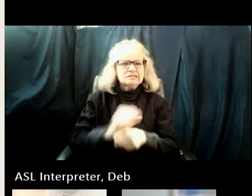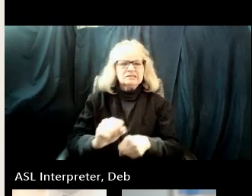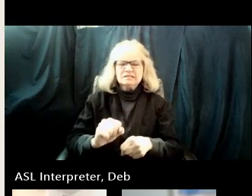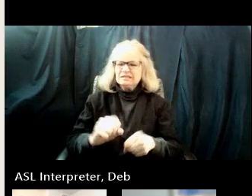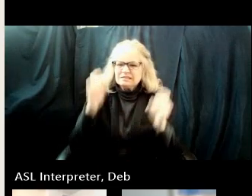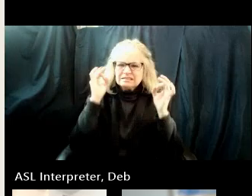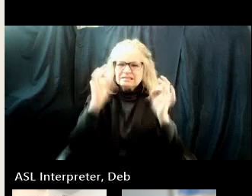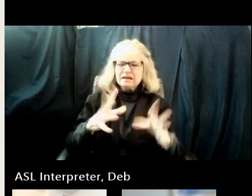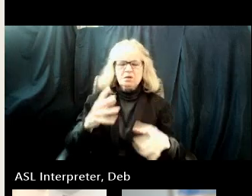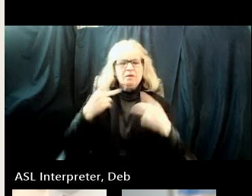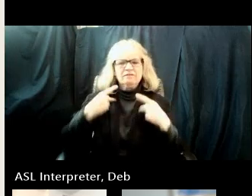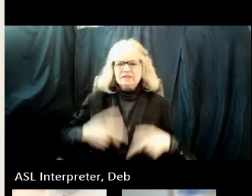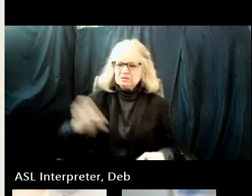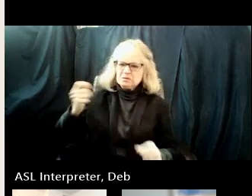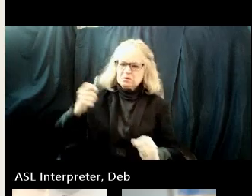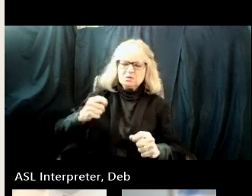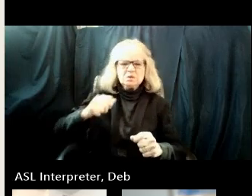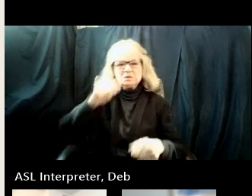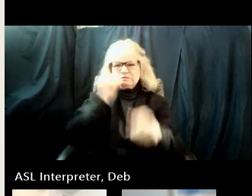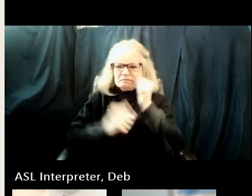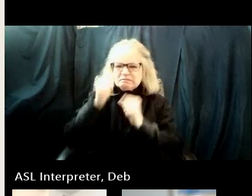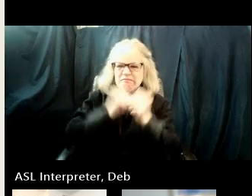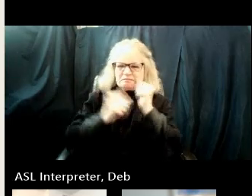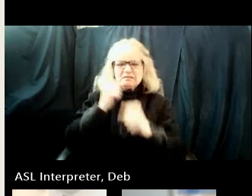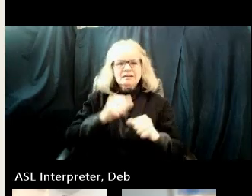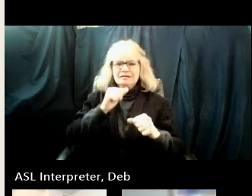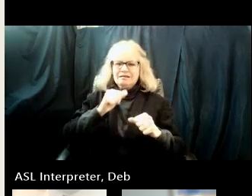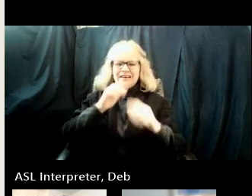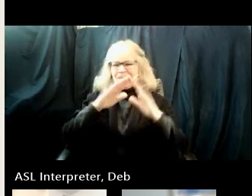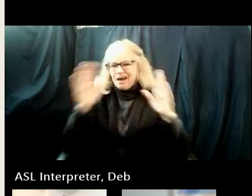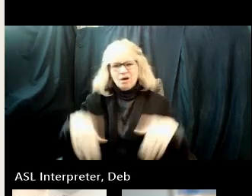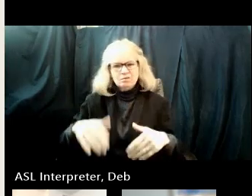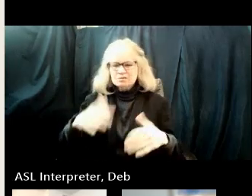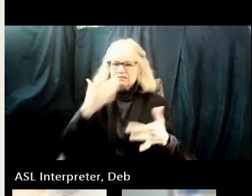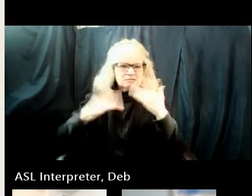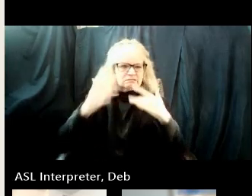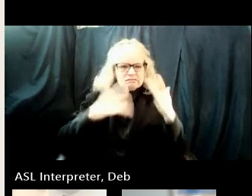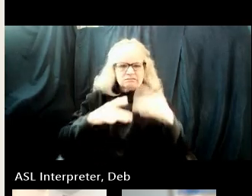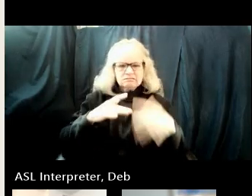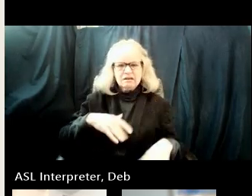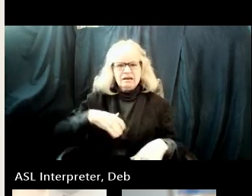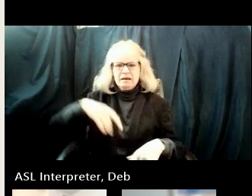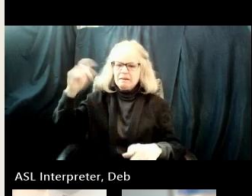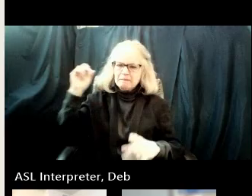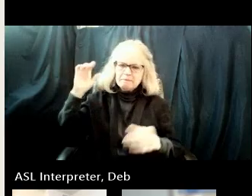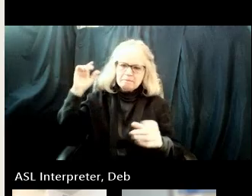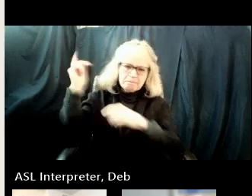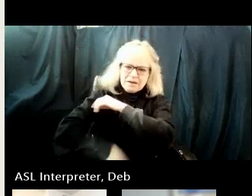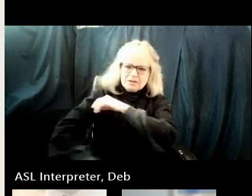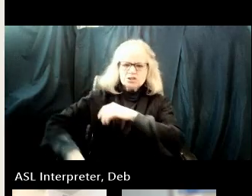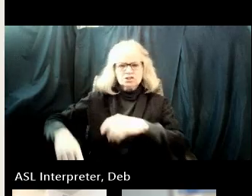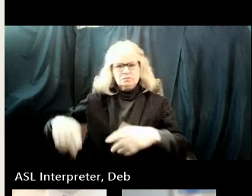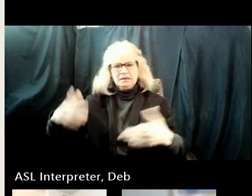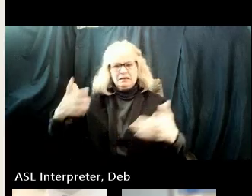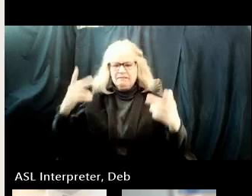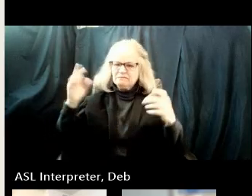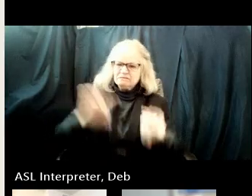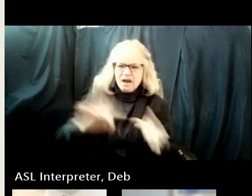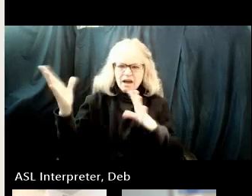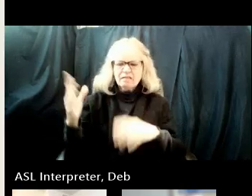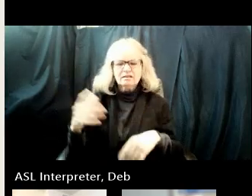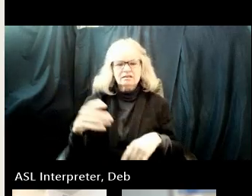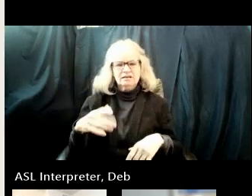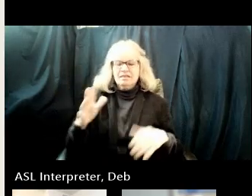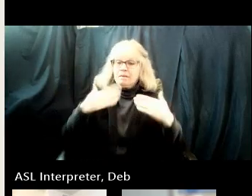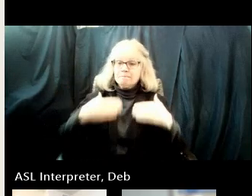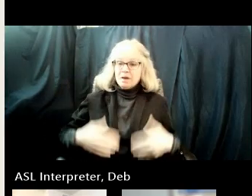physical duress, inadequate housing, starvation level diets, violent punishment. Their bodies were treated as economic property,